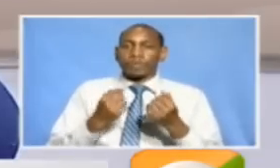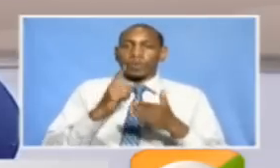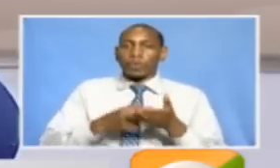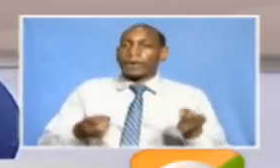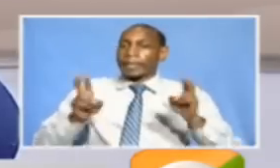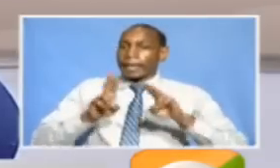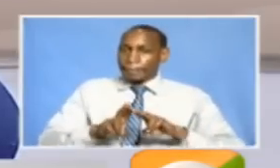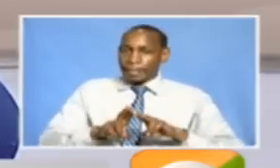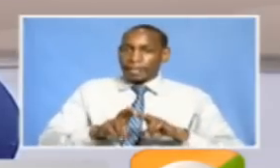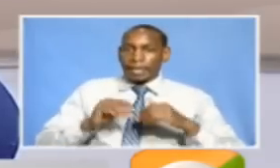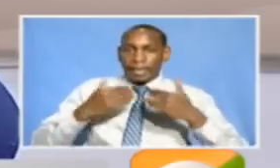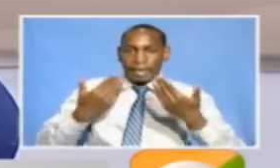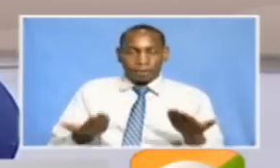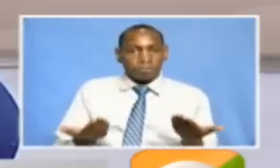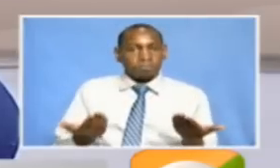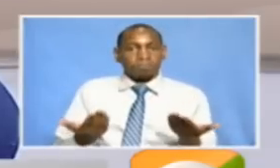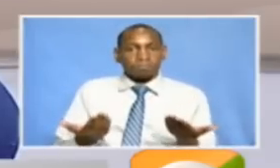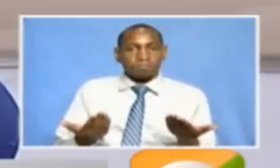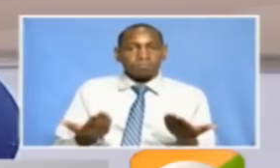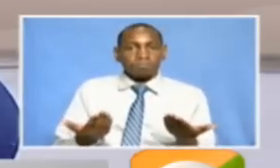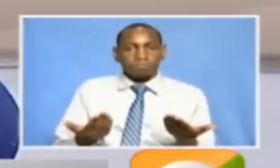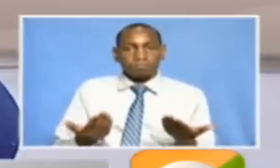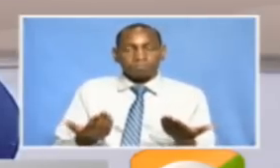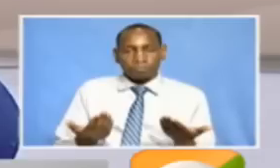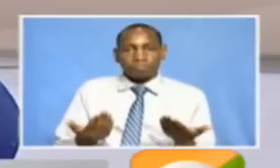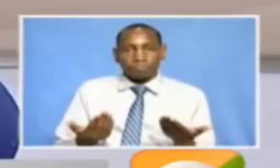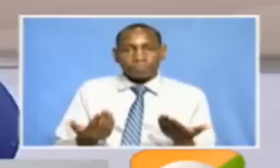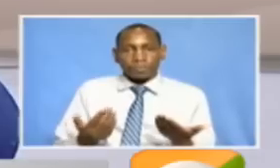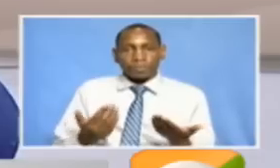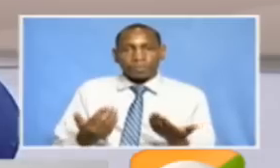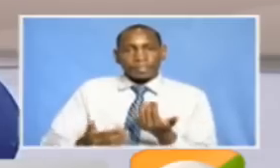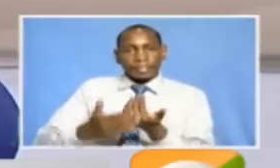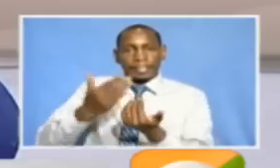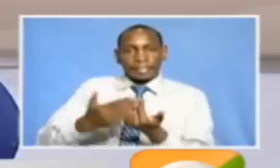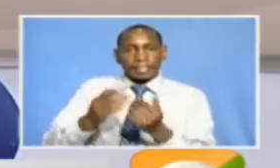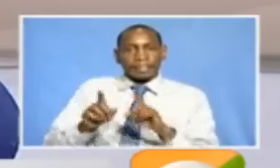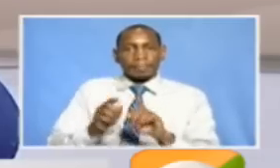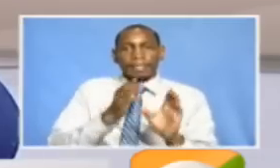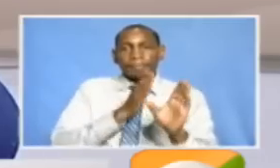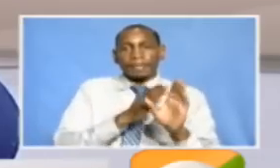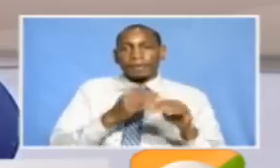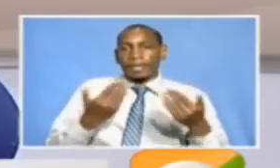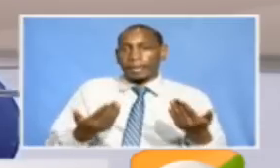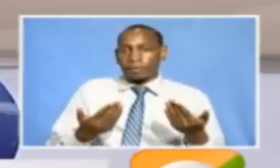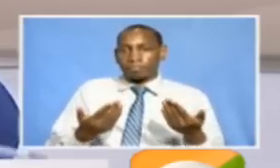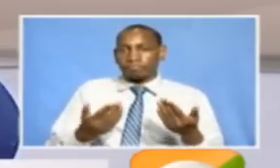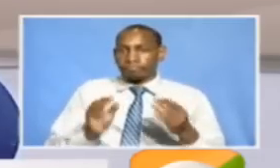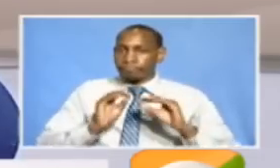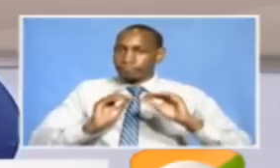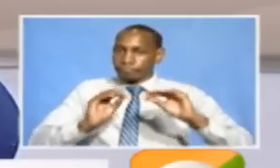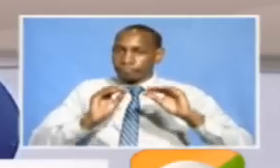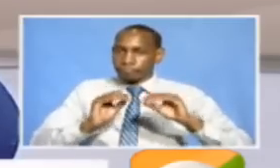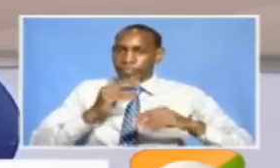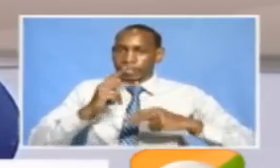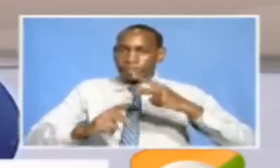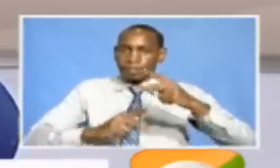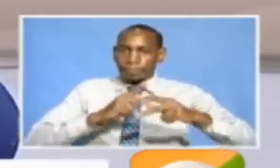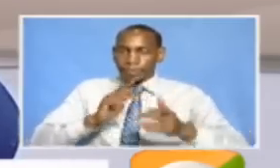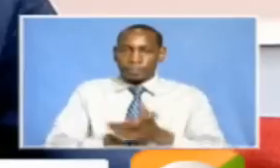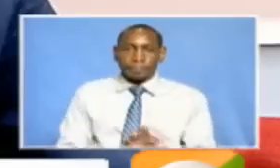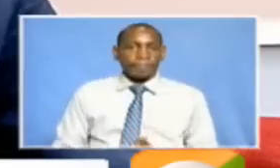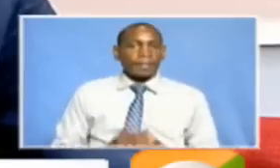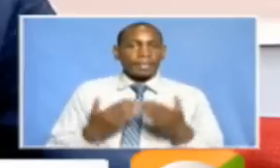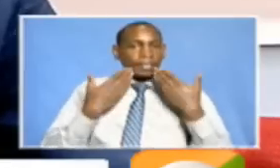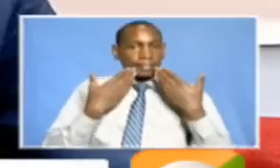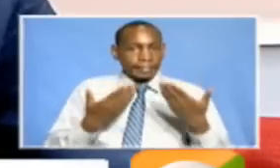you, how are they to process something like this? And you being also a psychologist, how do you also walk them through that process? Yeah, thanks,